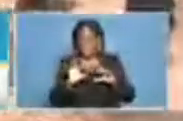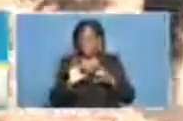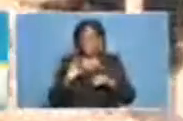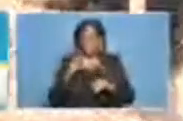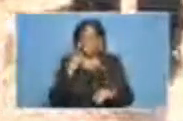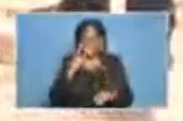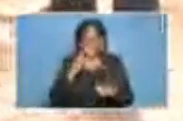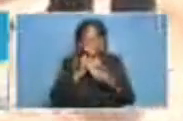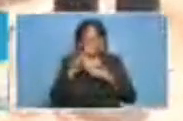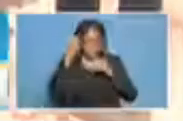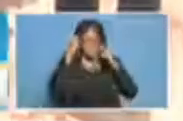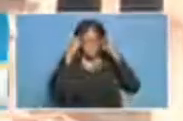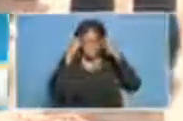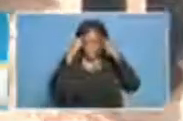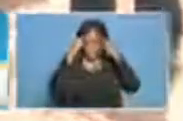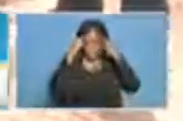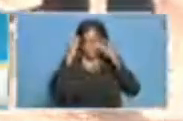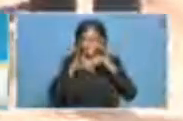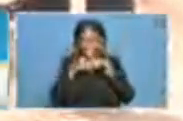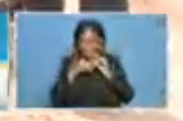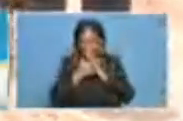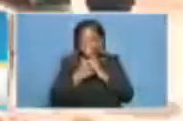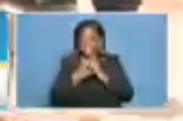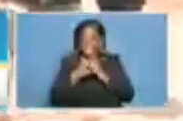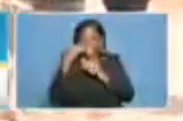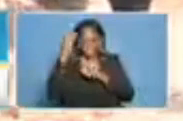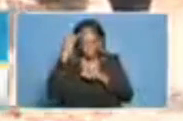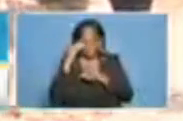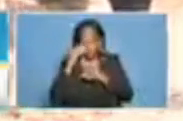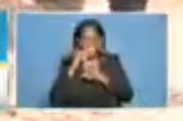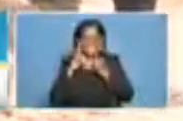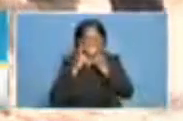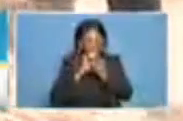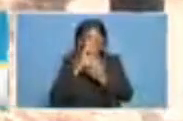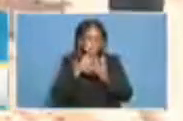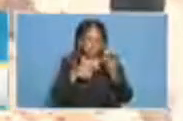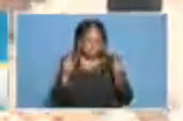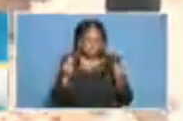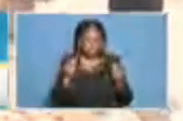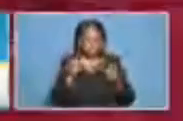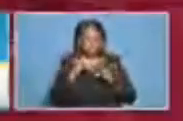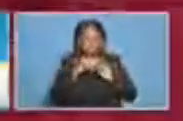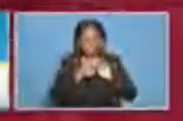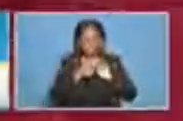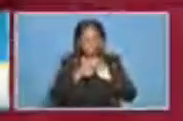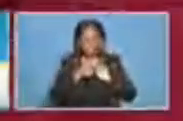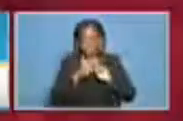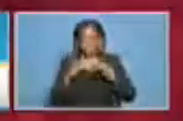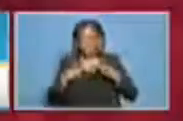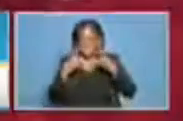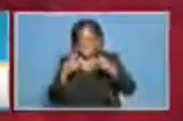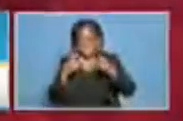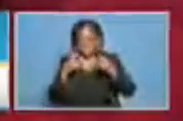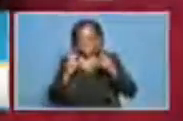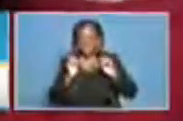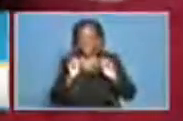those projects, and those projects align with what we are trying to do as a human group. And we're always looking for opportunities to